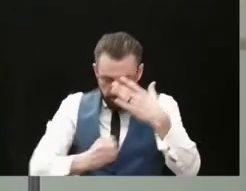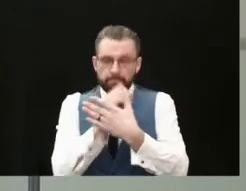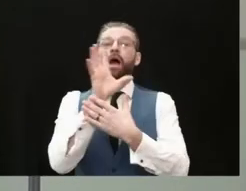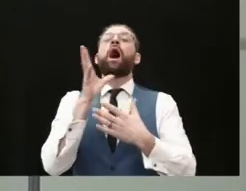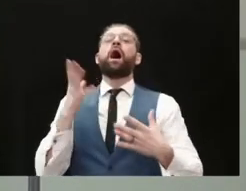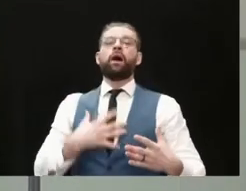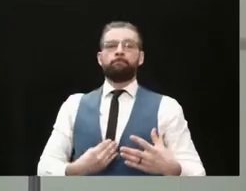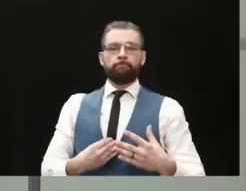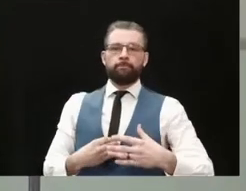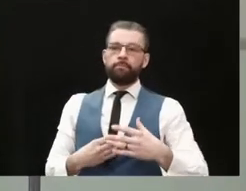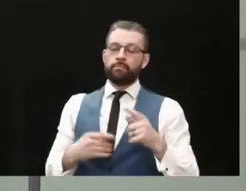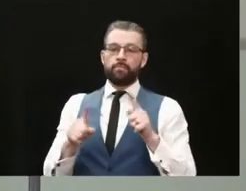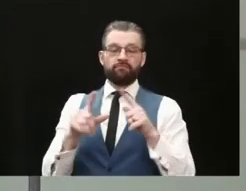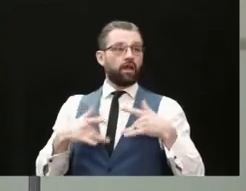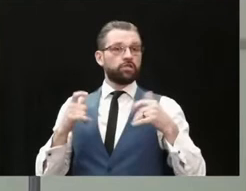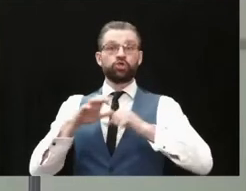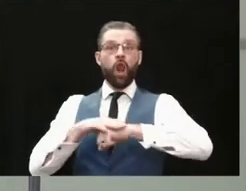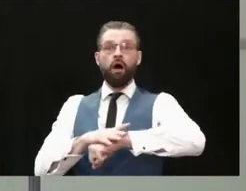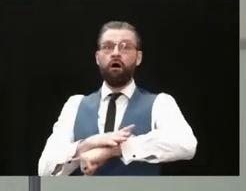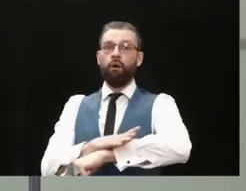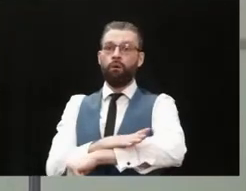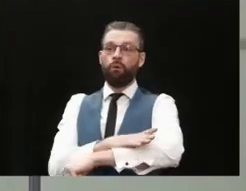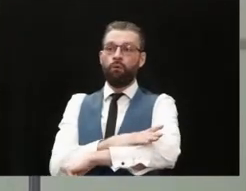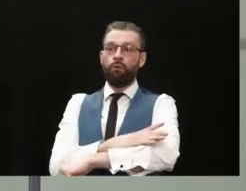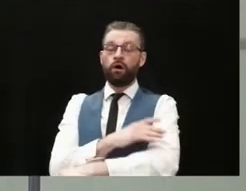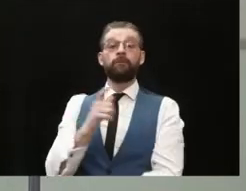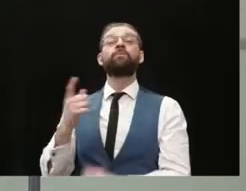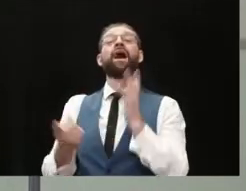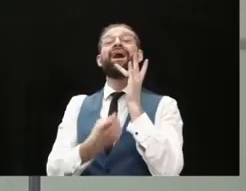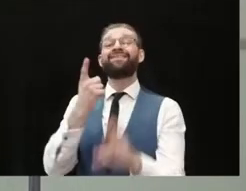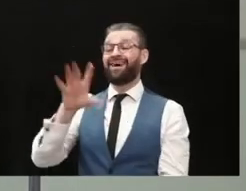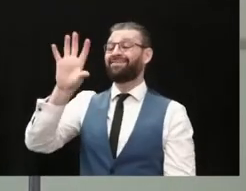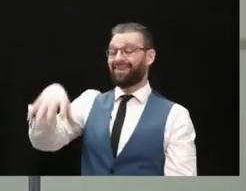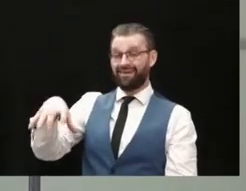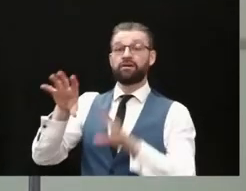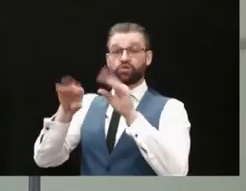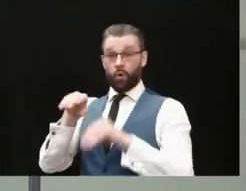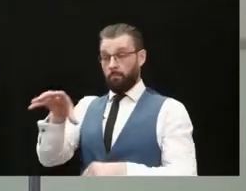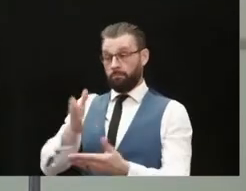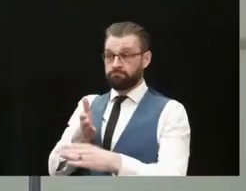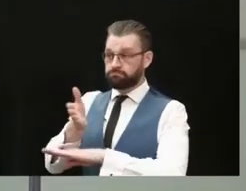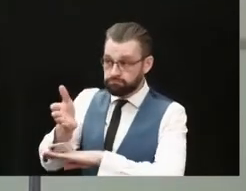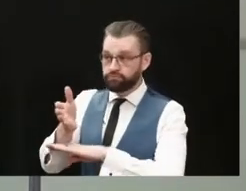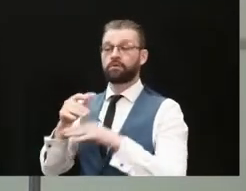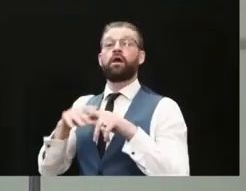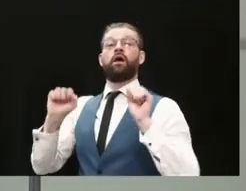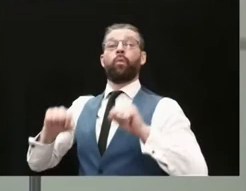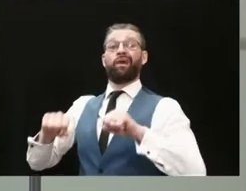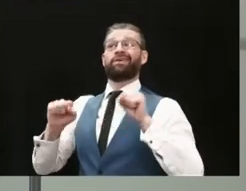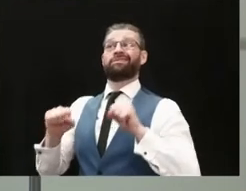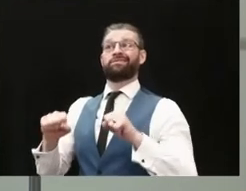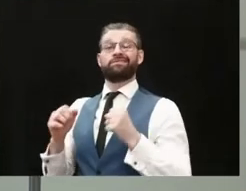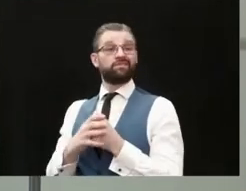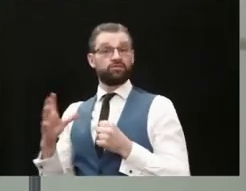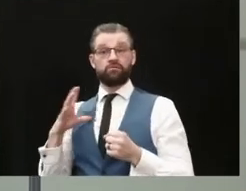up, all in sort of slow motion. Theresienstadt was yet another transit camp, and we were really waiting our time